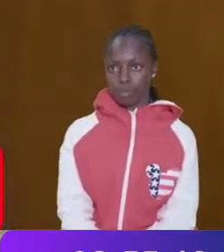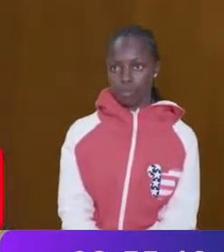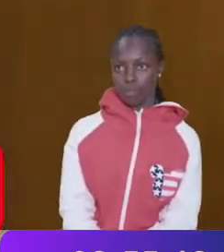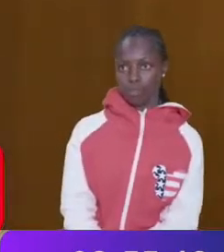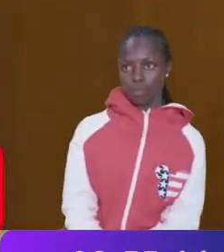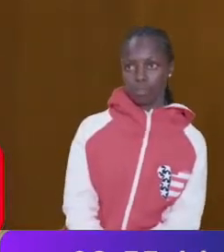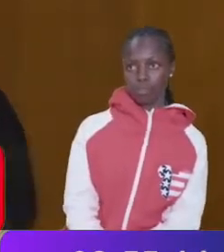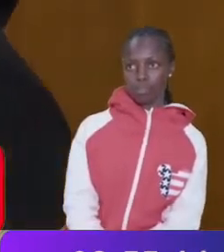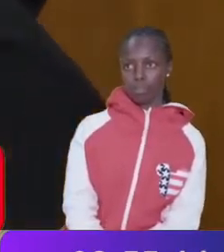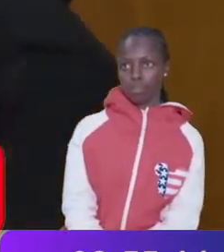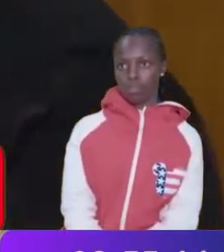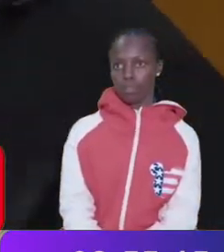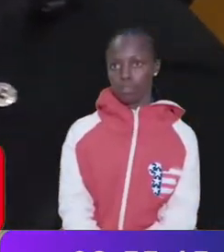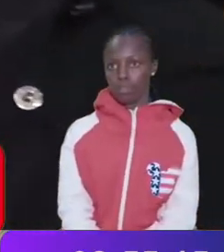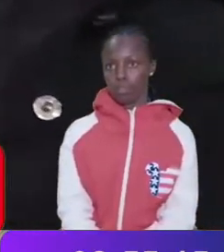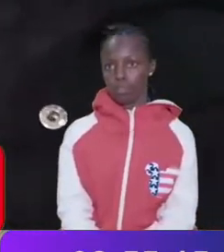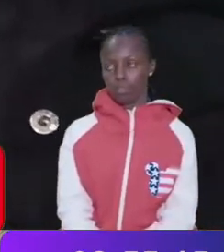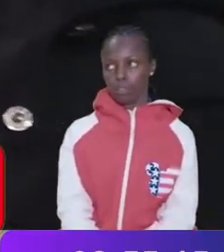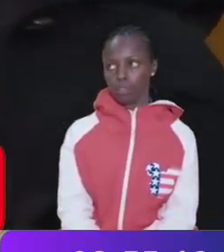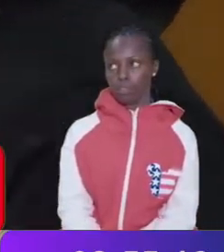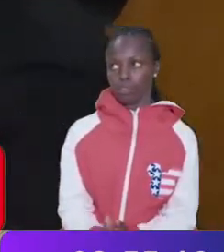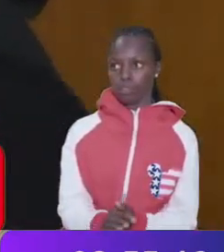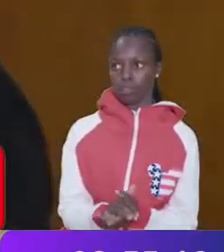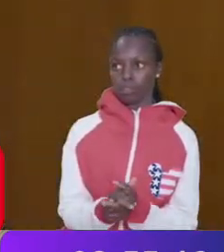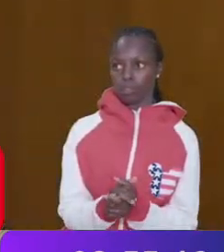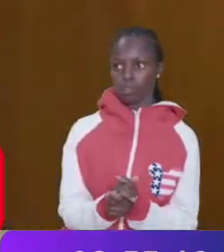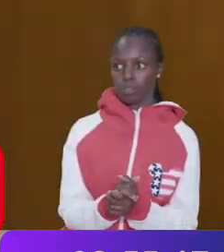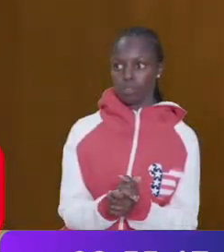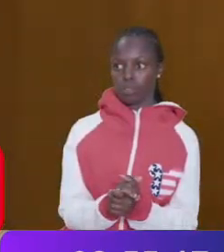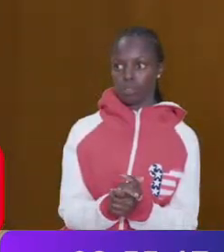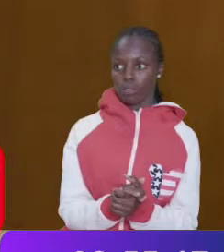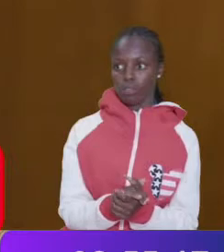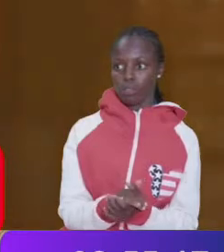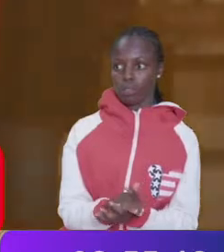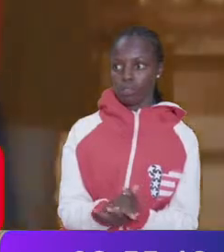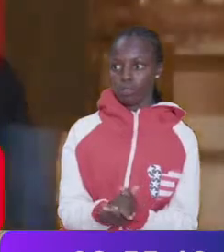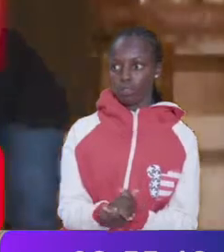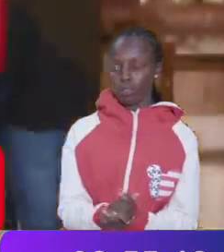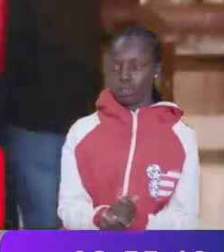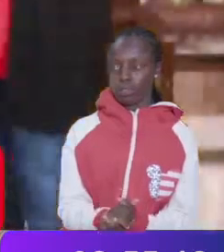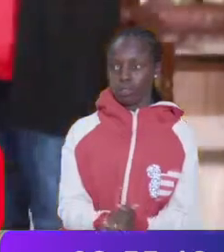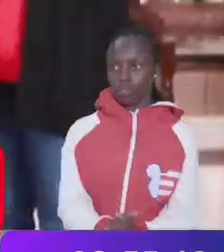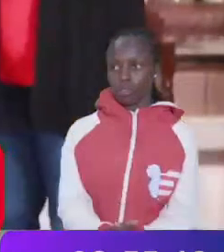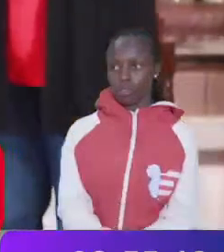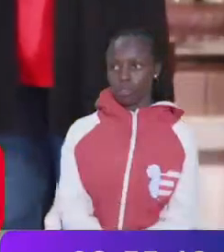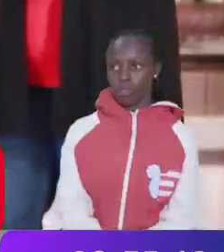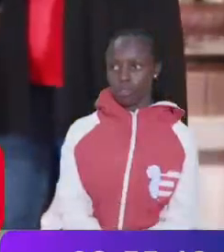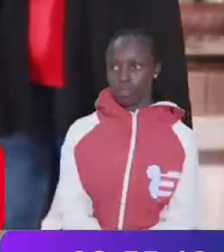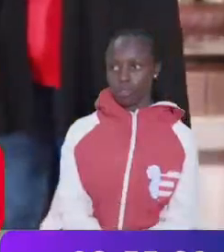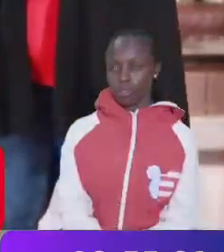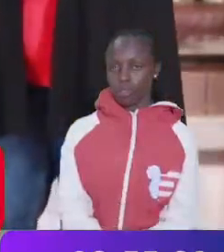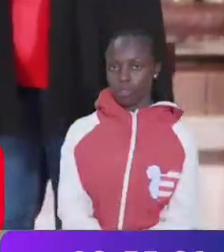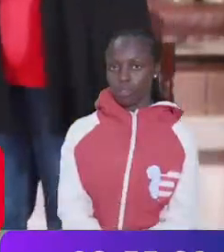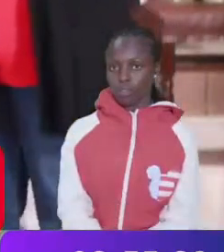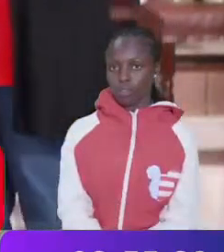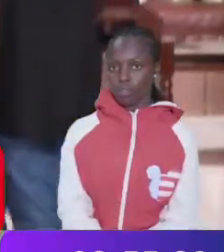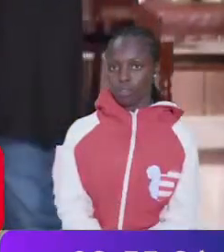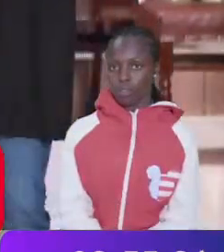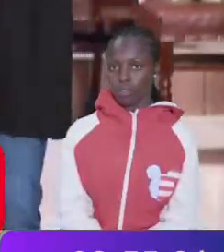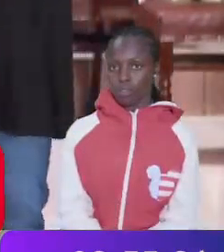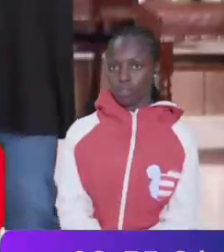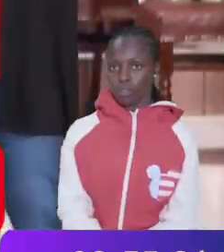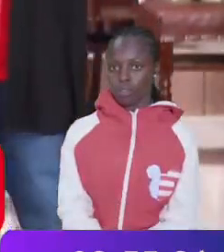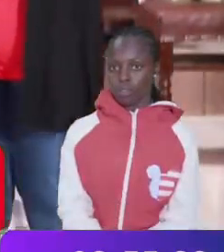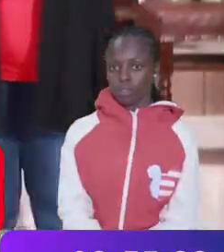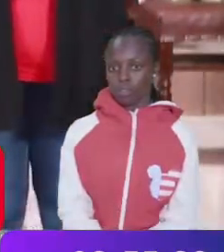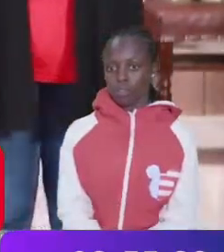mercies. You've loved us with an everlasting love. You've not forsaken us, Jehovah, Lord, God Almighty, my Father. Even when we've gone astray, Jehovah,